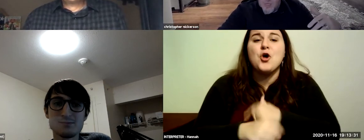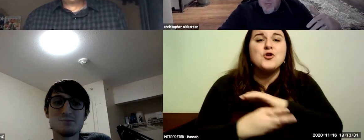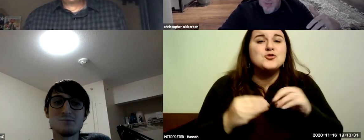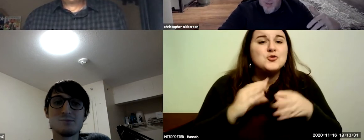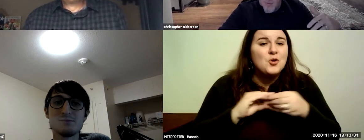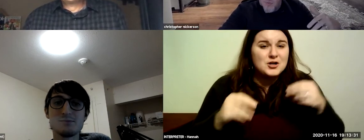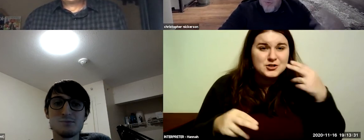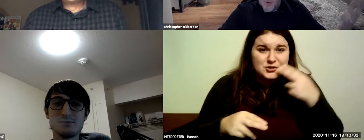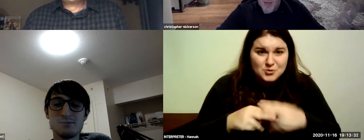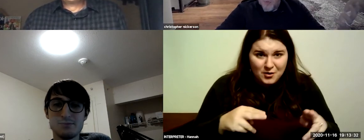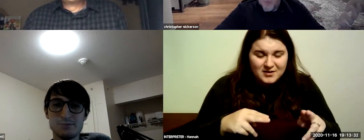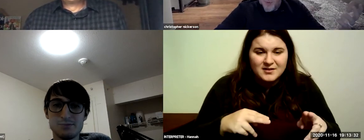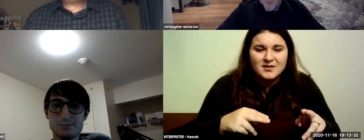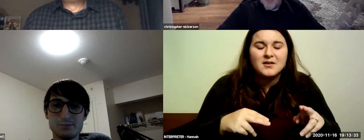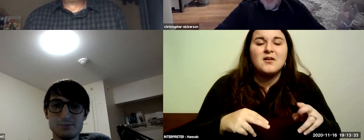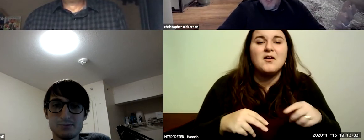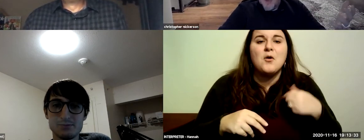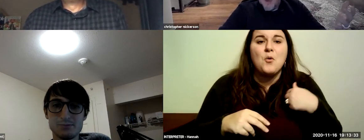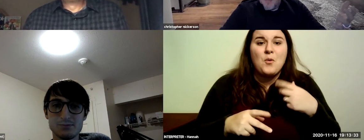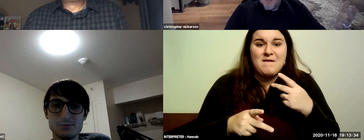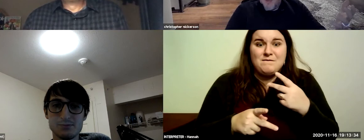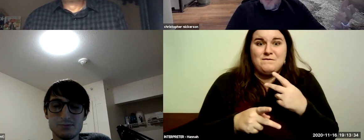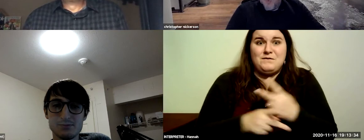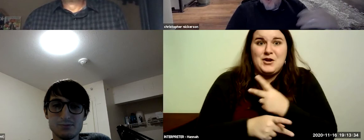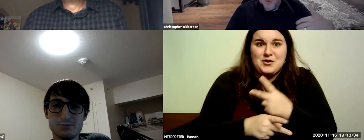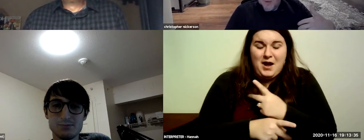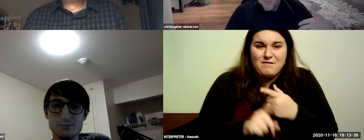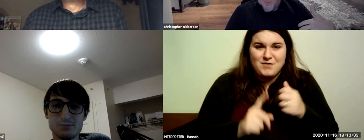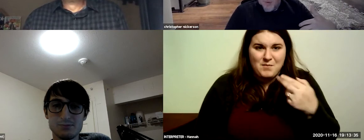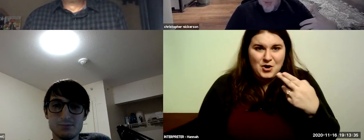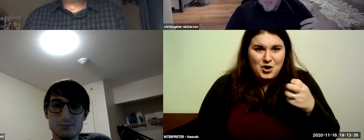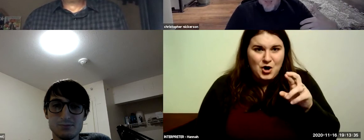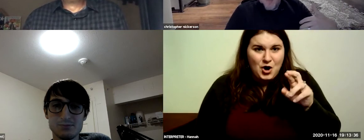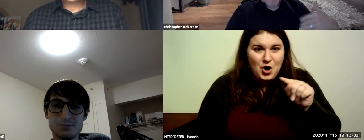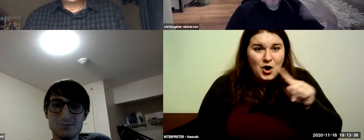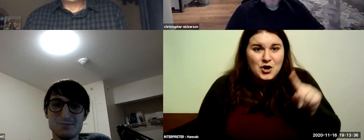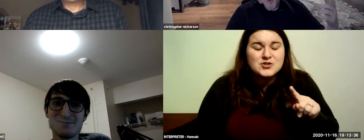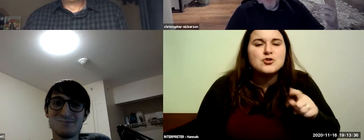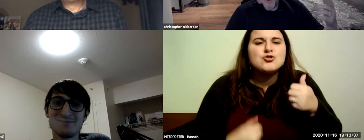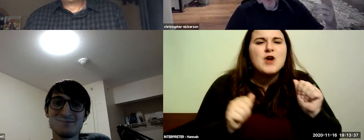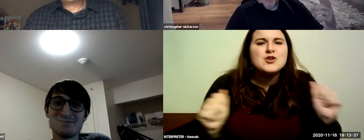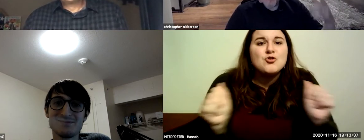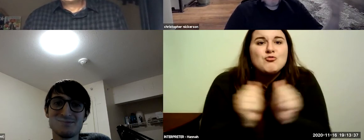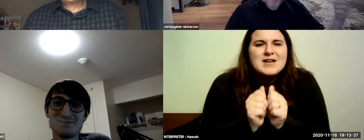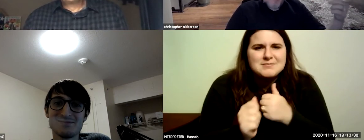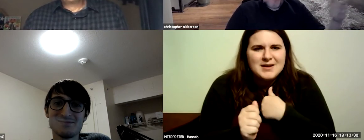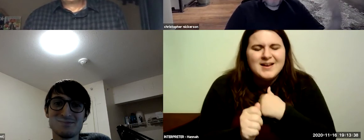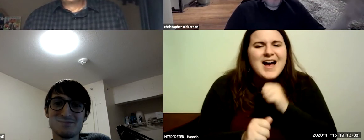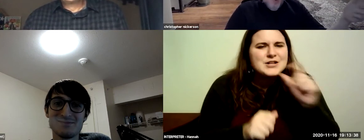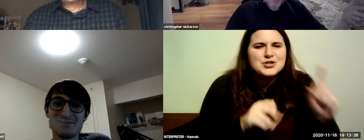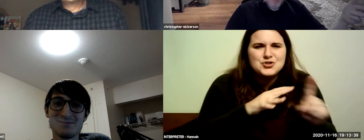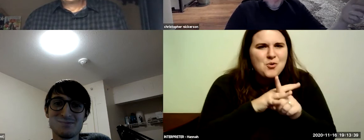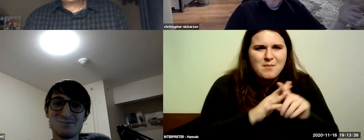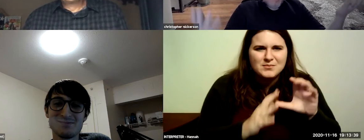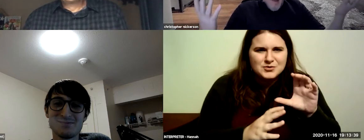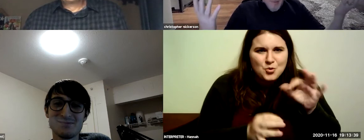we figured out from Hertz, they put a warrant out for my arrest because I didn't show up to a court date to pay for the